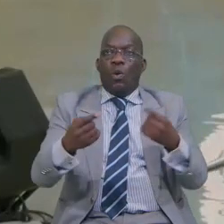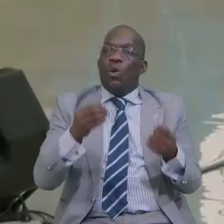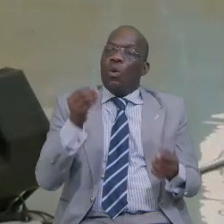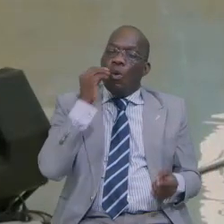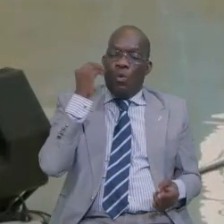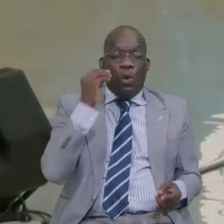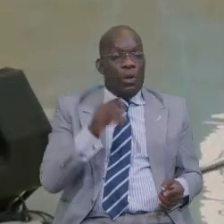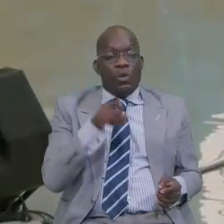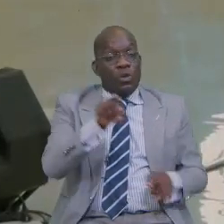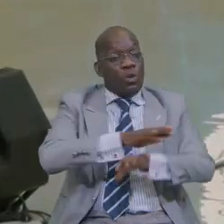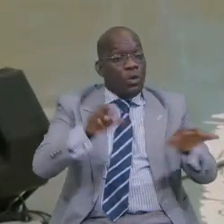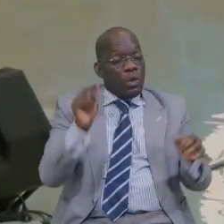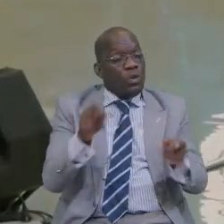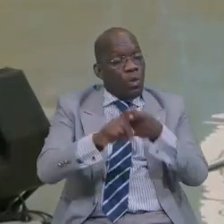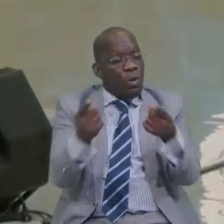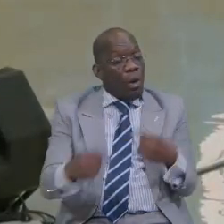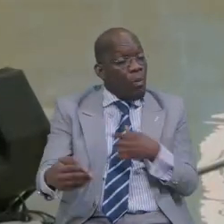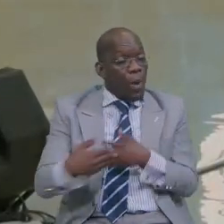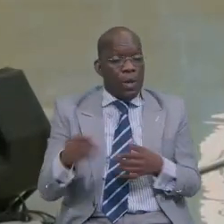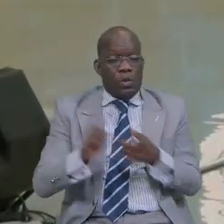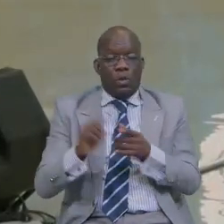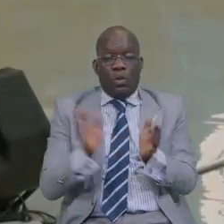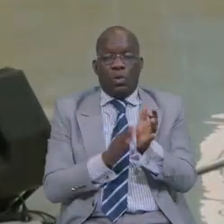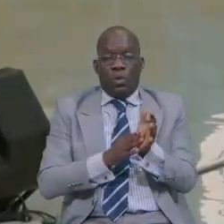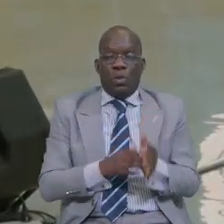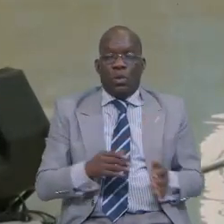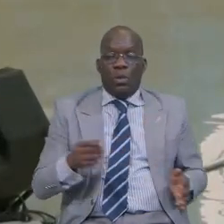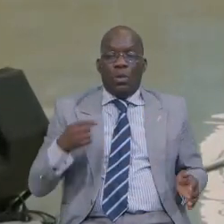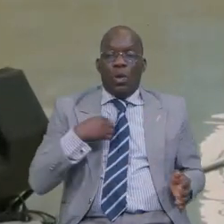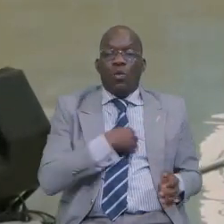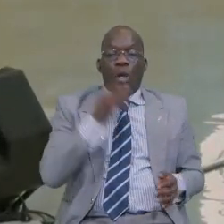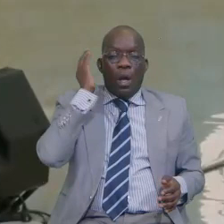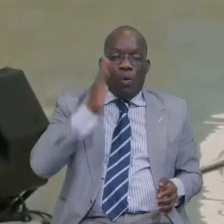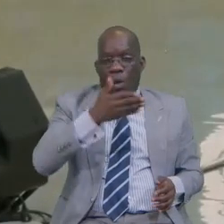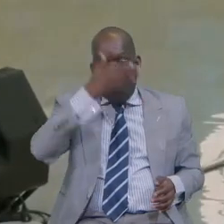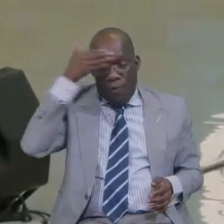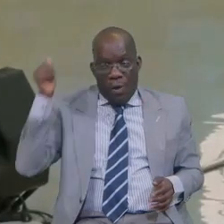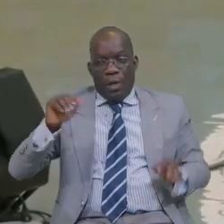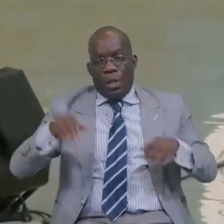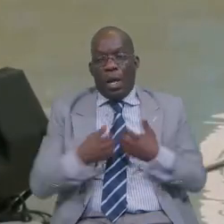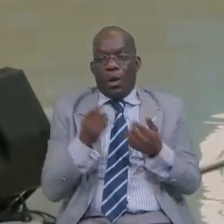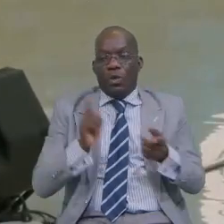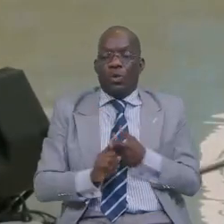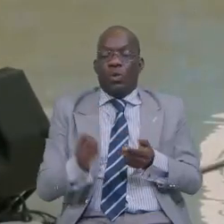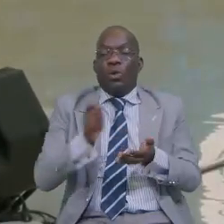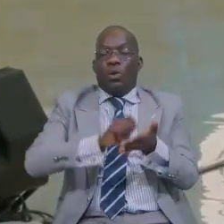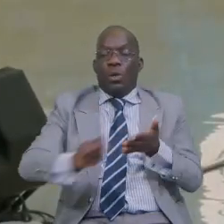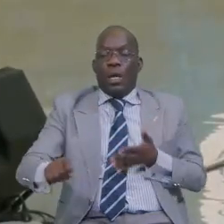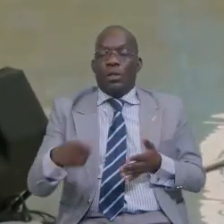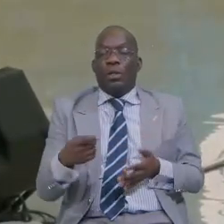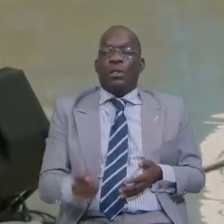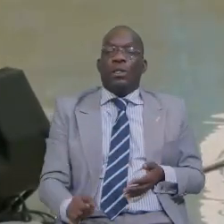have to come back to school anymore. We'll forget how to write the alphabet. Well,